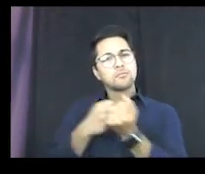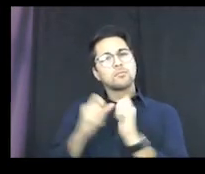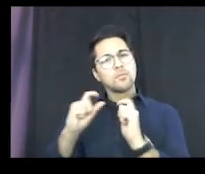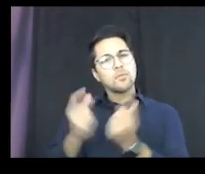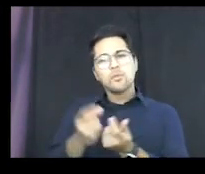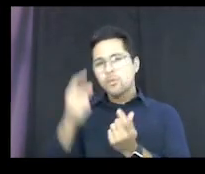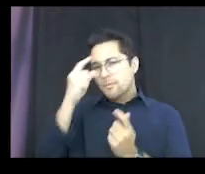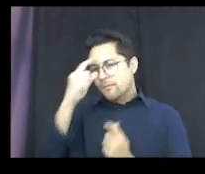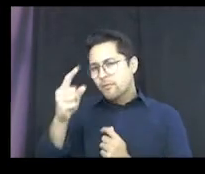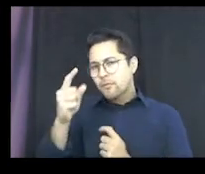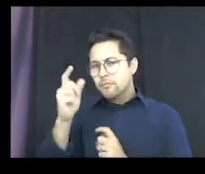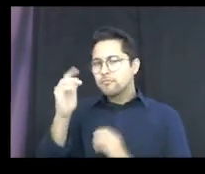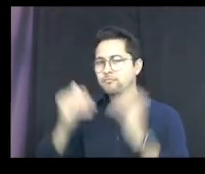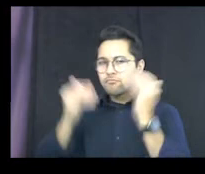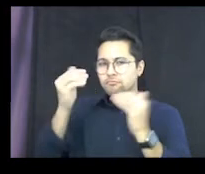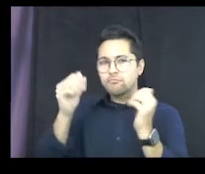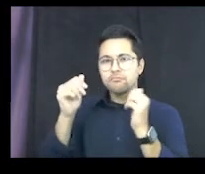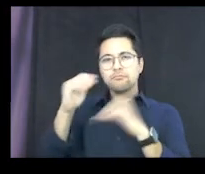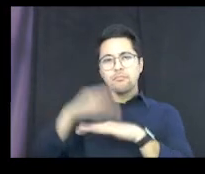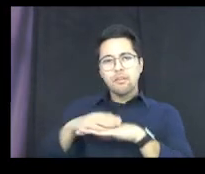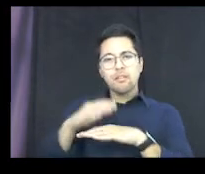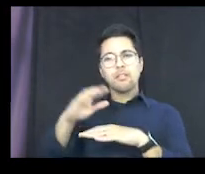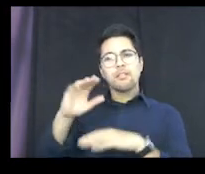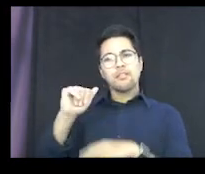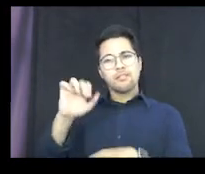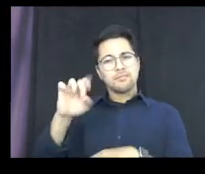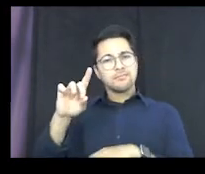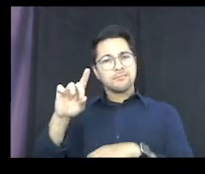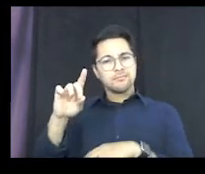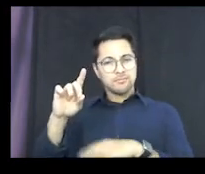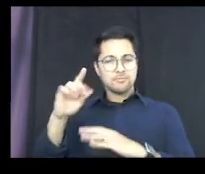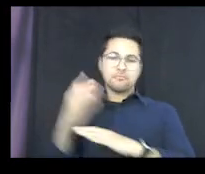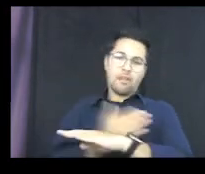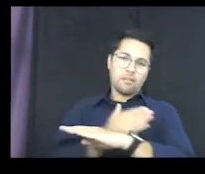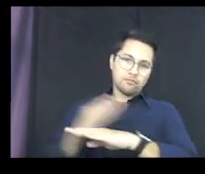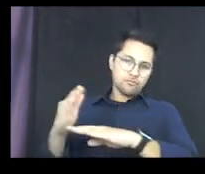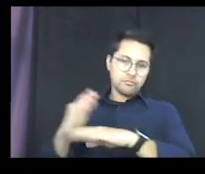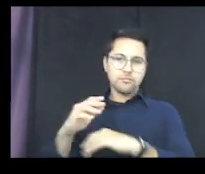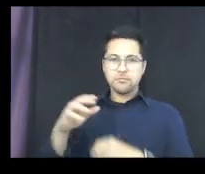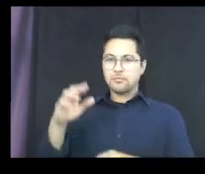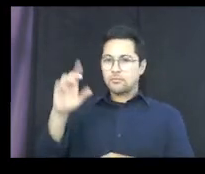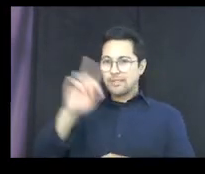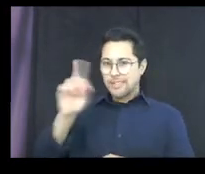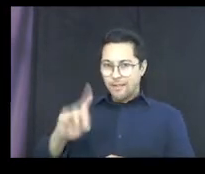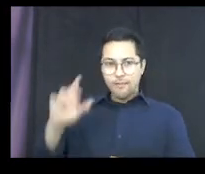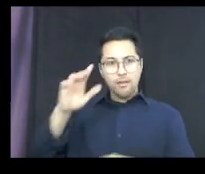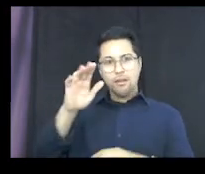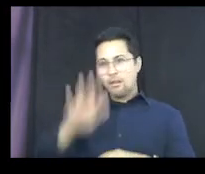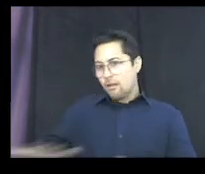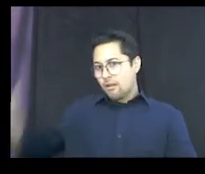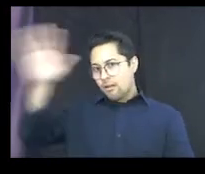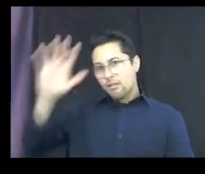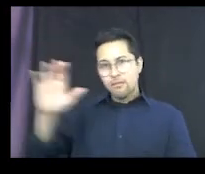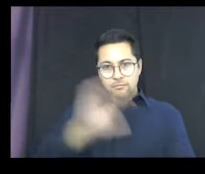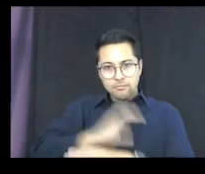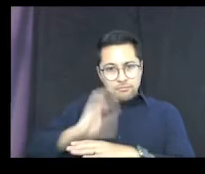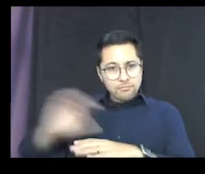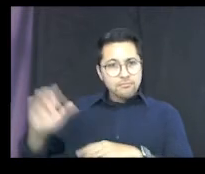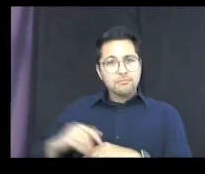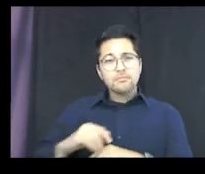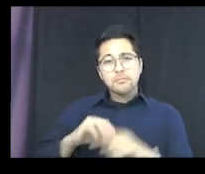for adults on the autism spectrum throughout Denver and all of Colorado. I mean, Alpha Maria